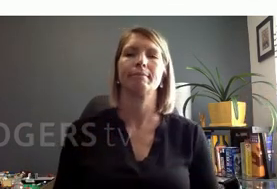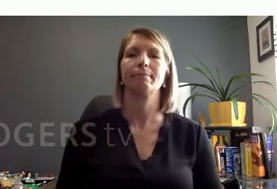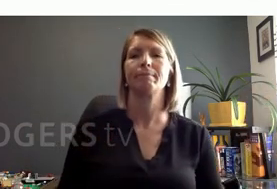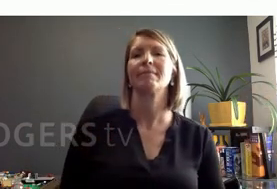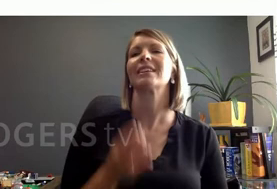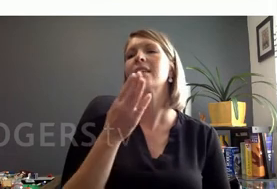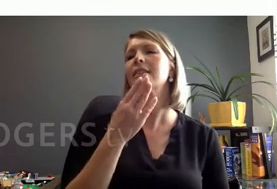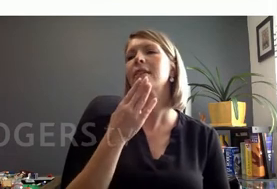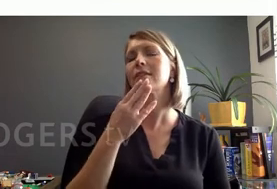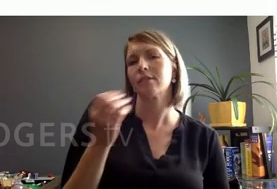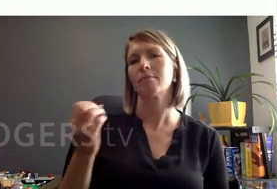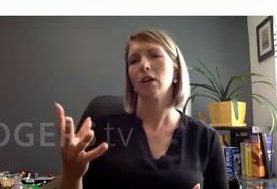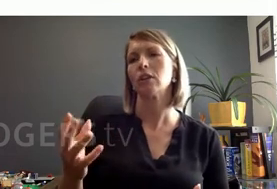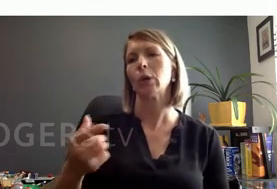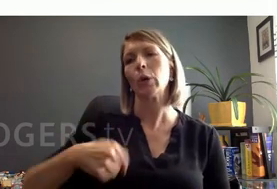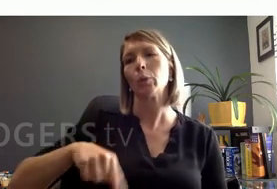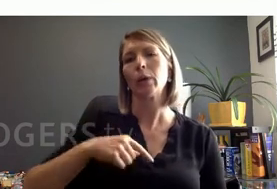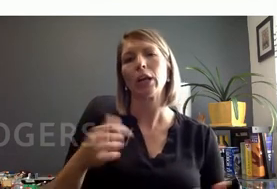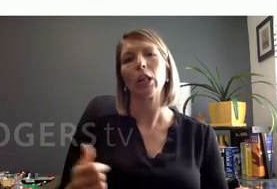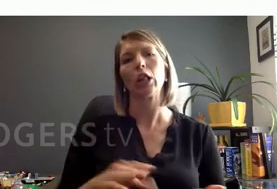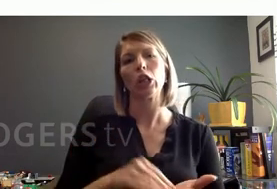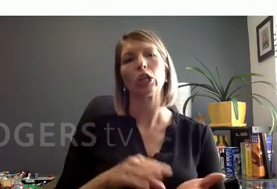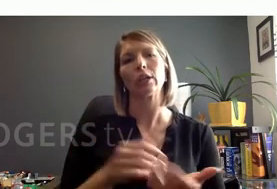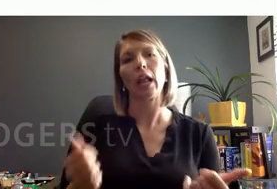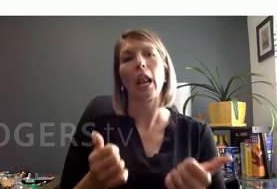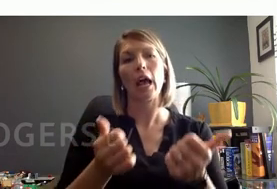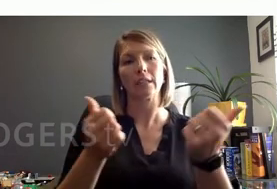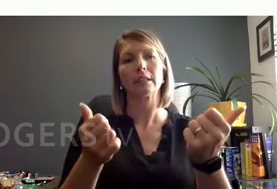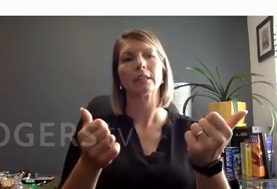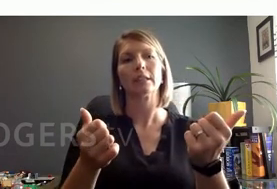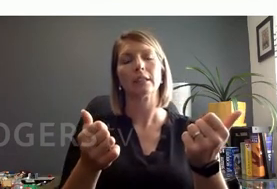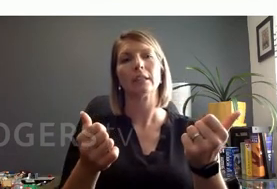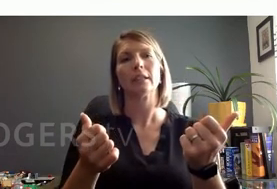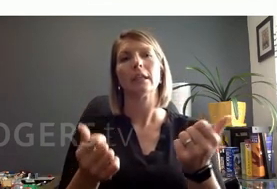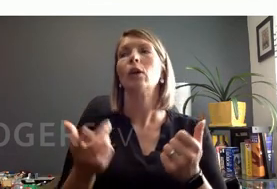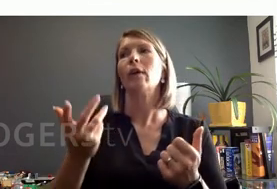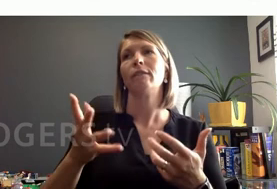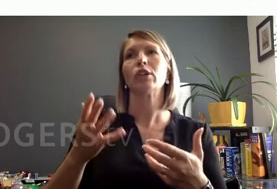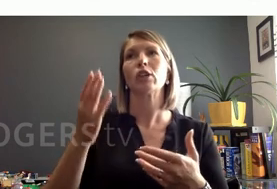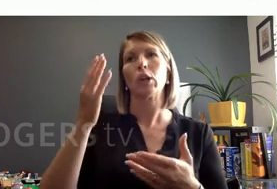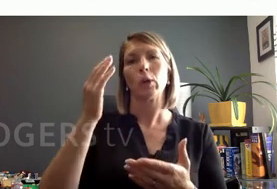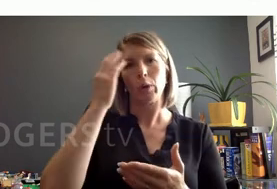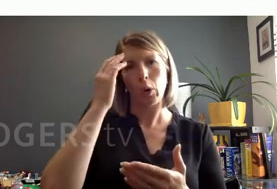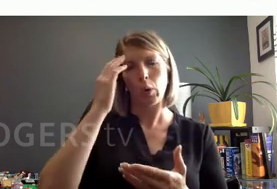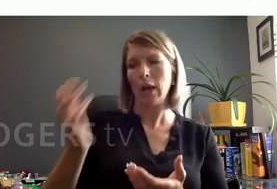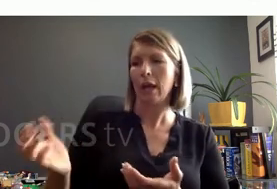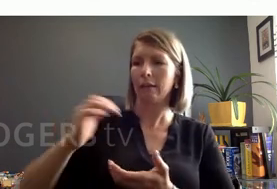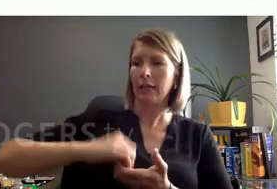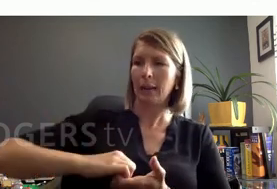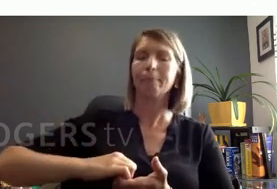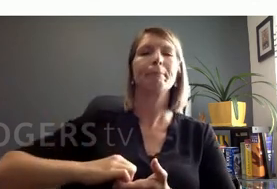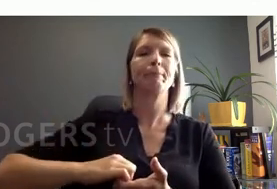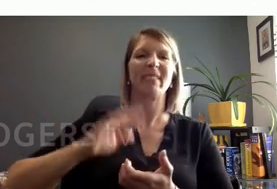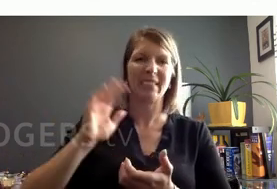we've learned a lot over the years. Primarily, we've learned that collaboration is the key. So Cheyenne Cultures collaborates with all three levels